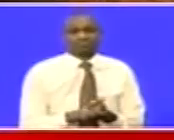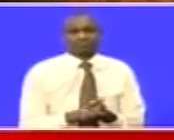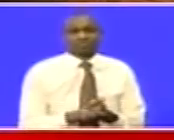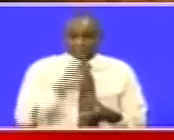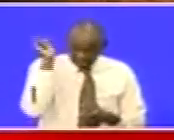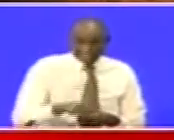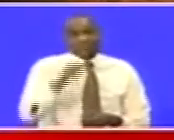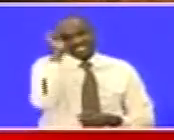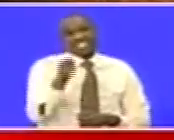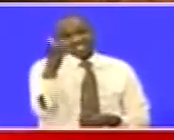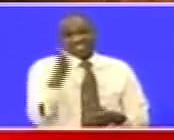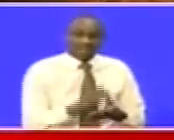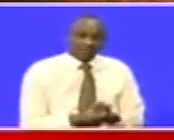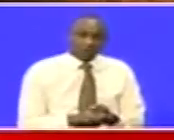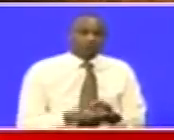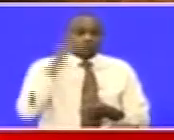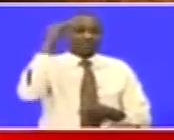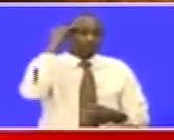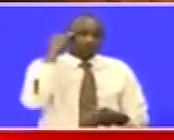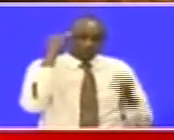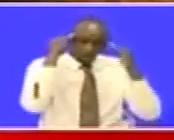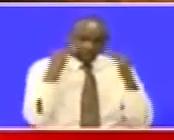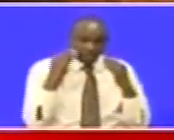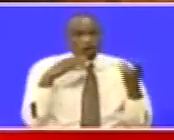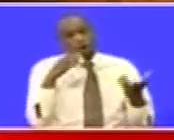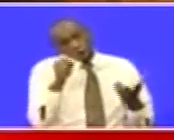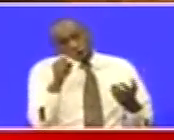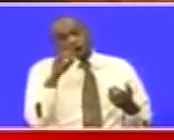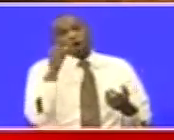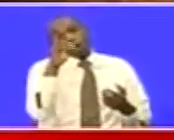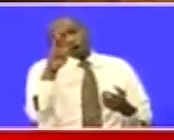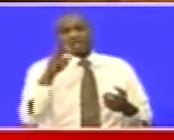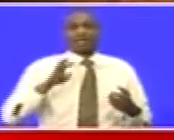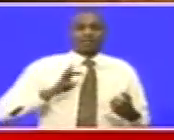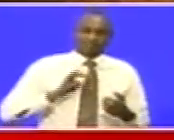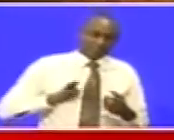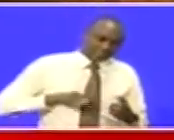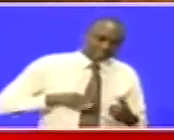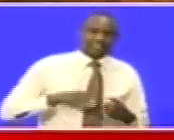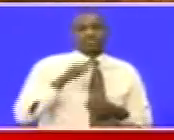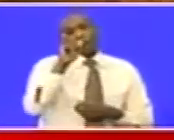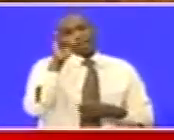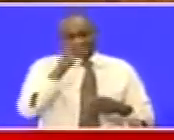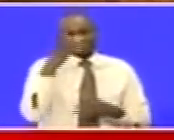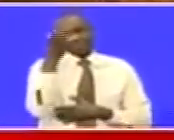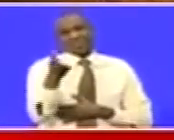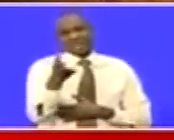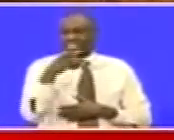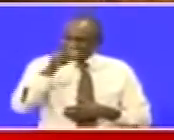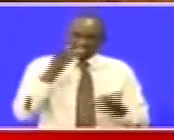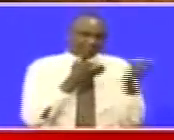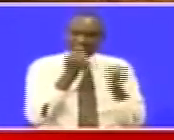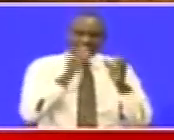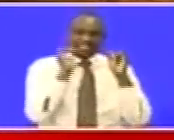must be the judge of the Supreme Court or Mrs. Y must be the Deputy Chief Justice. There's no